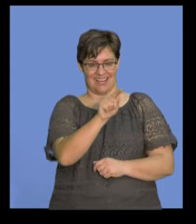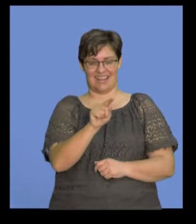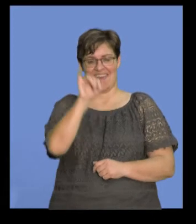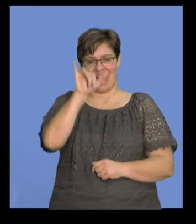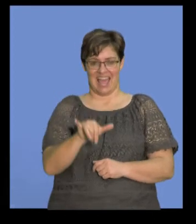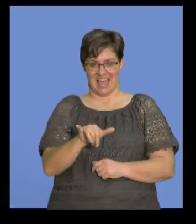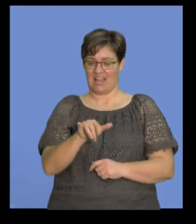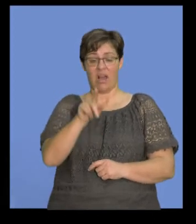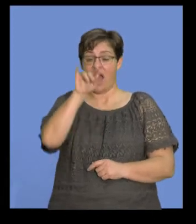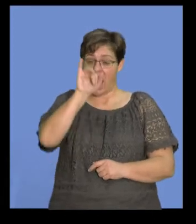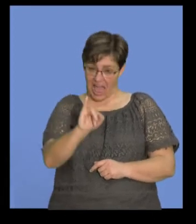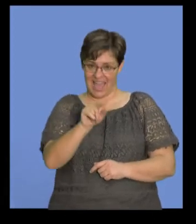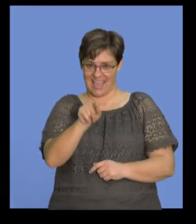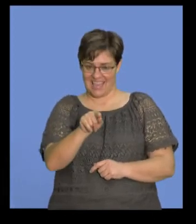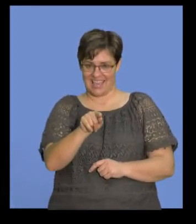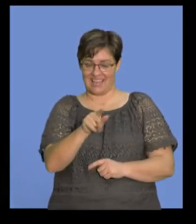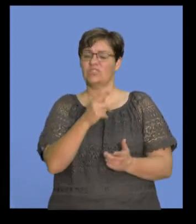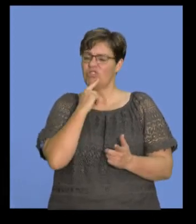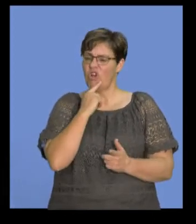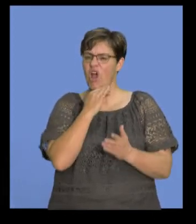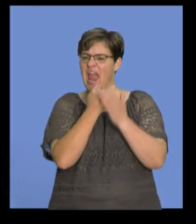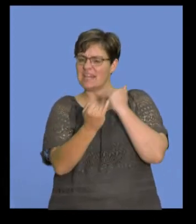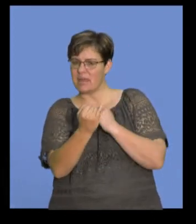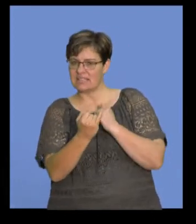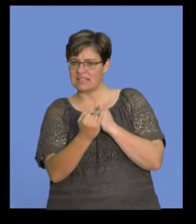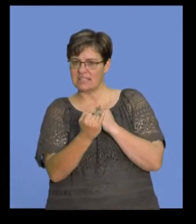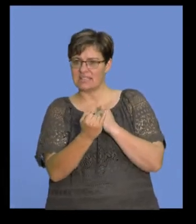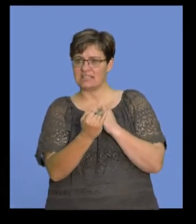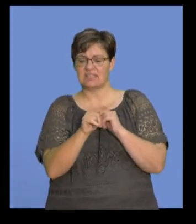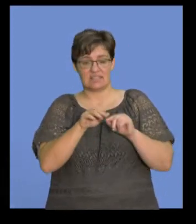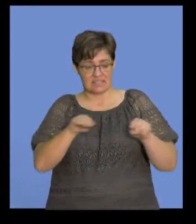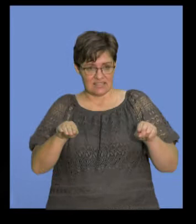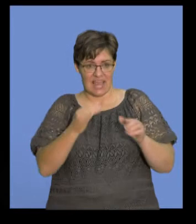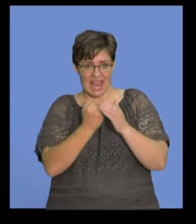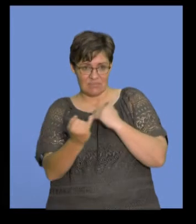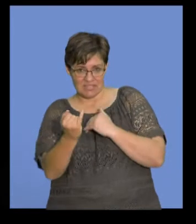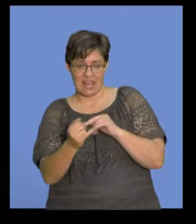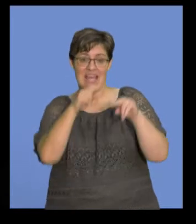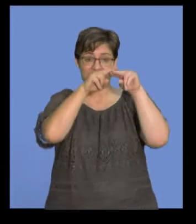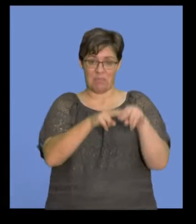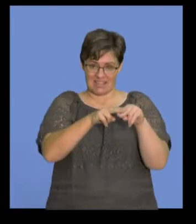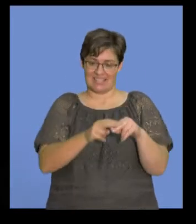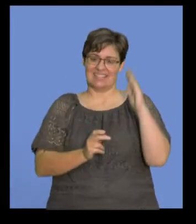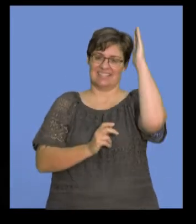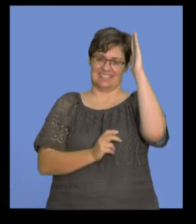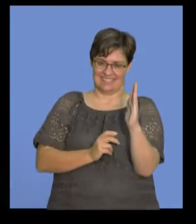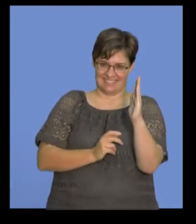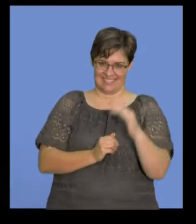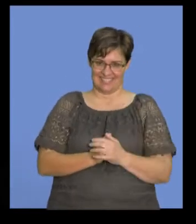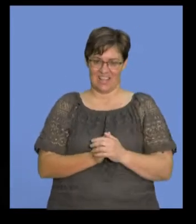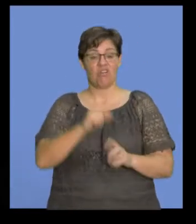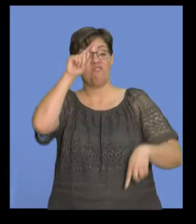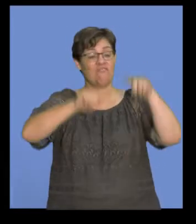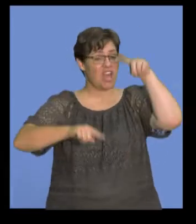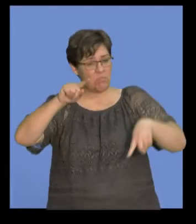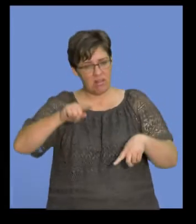that's a hint for you. So independent here, the dependent on the y-axis. So you may be given values on one of the